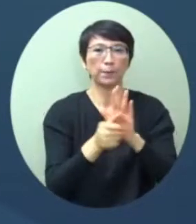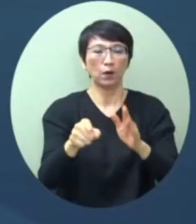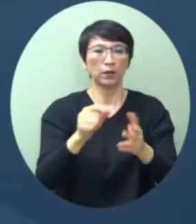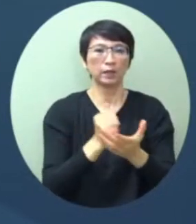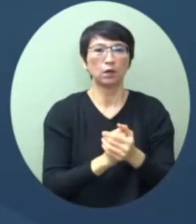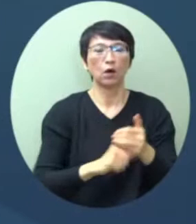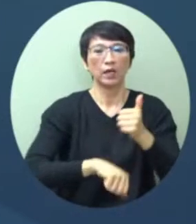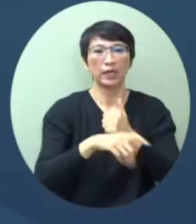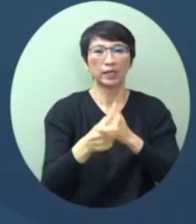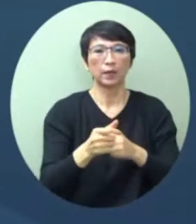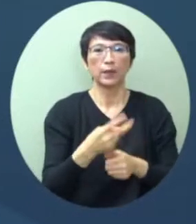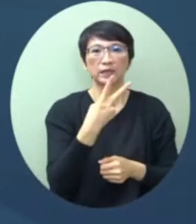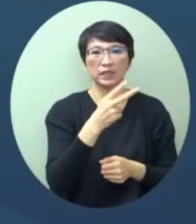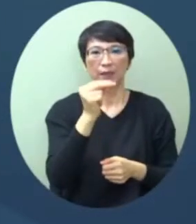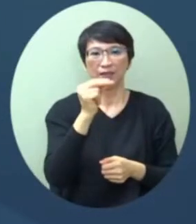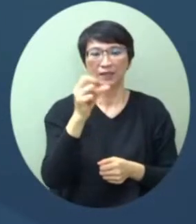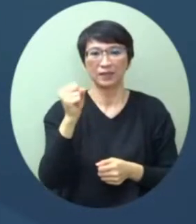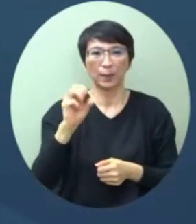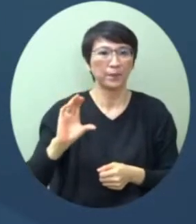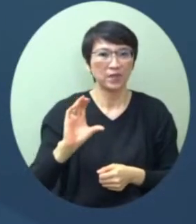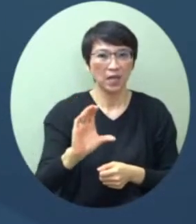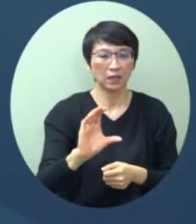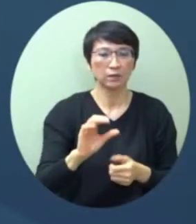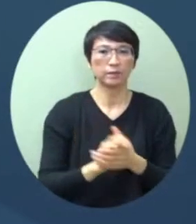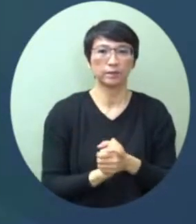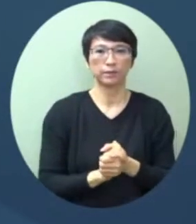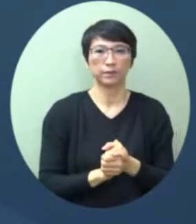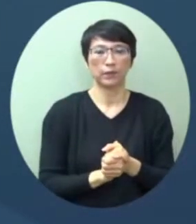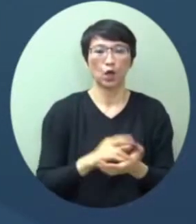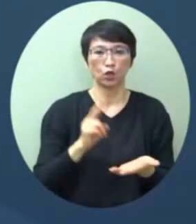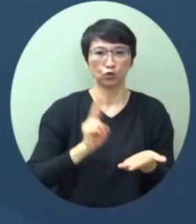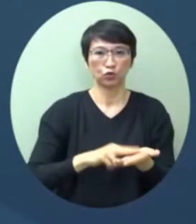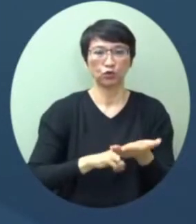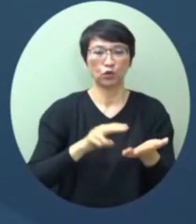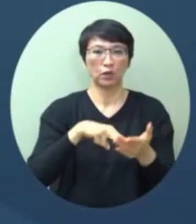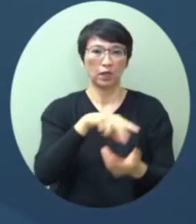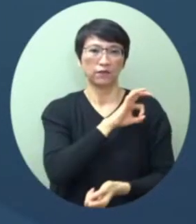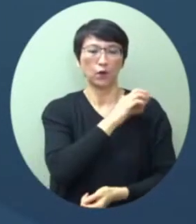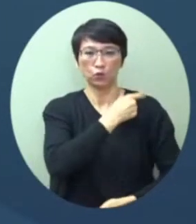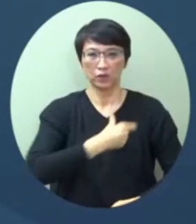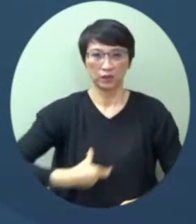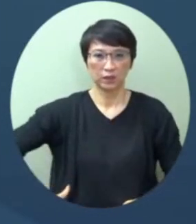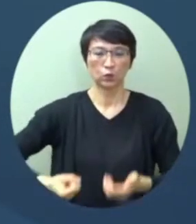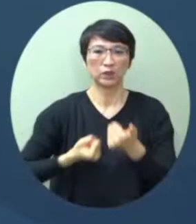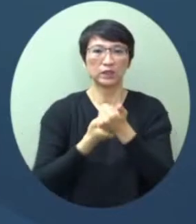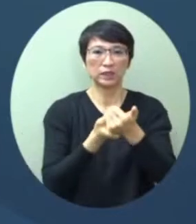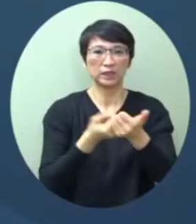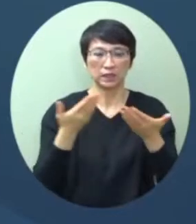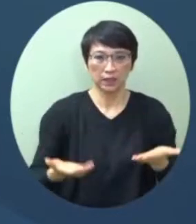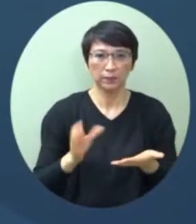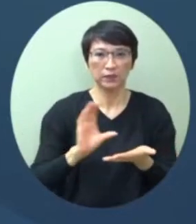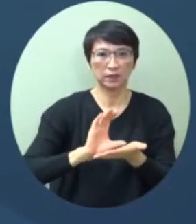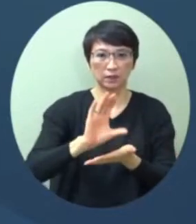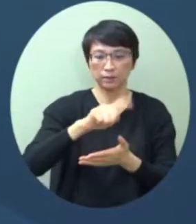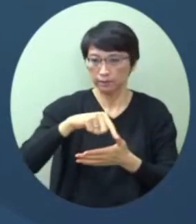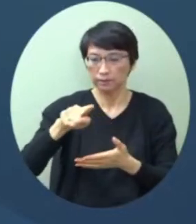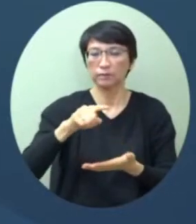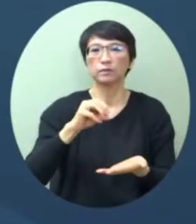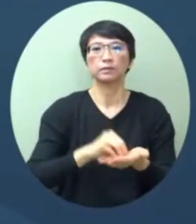the government's application of funding of $27 billion into the